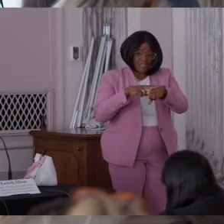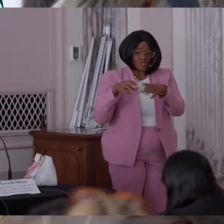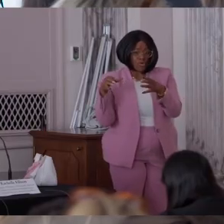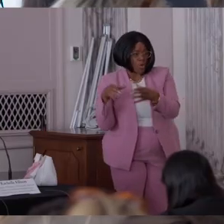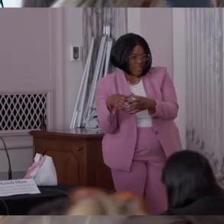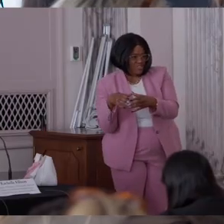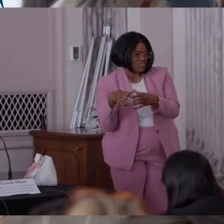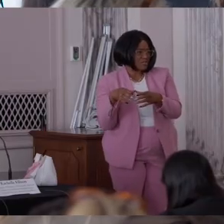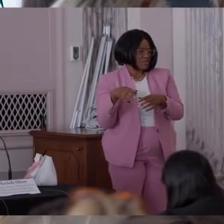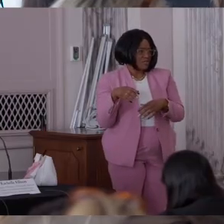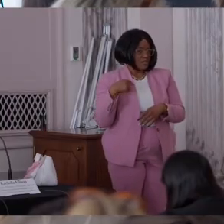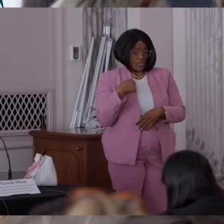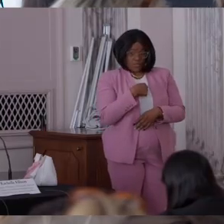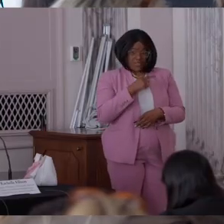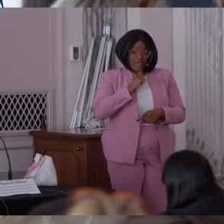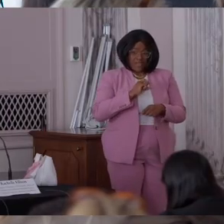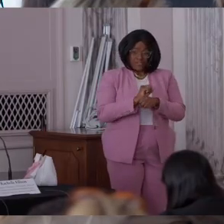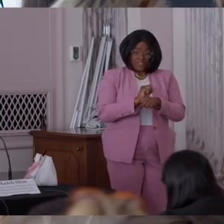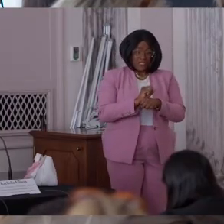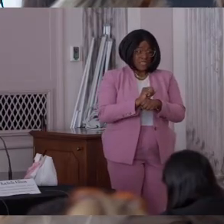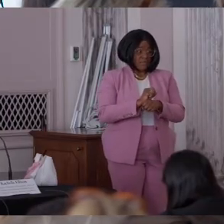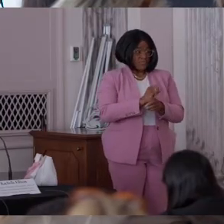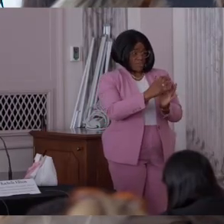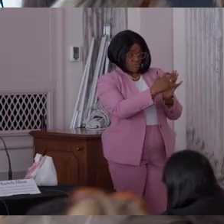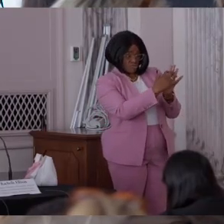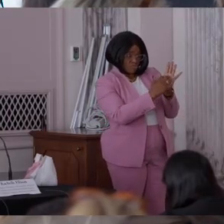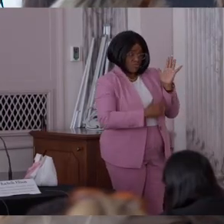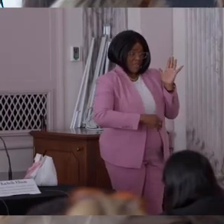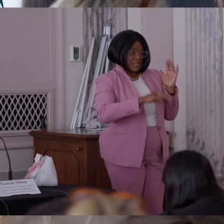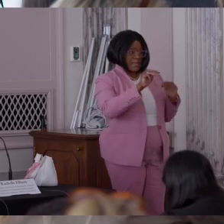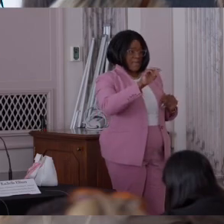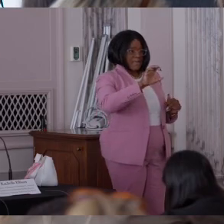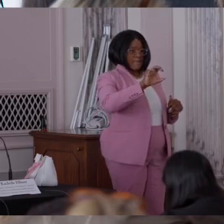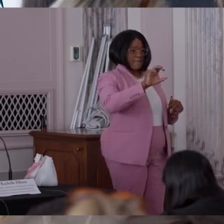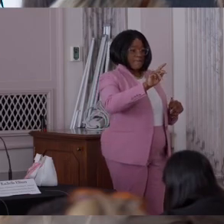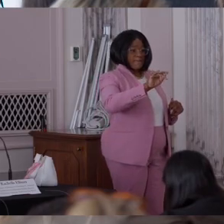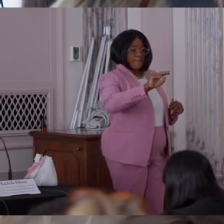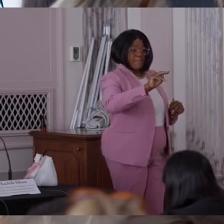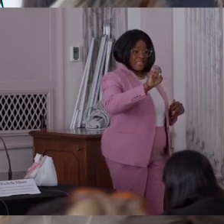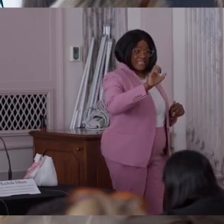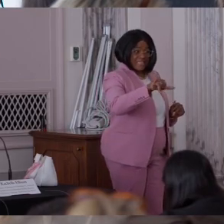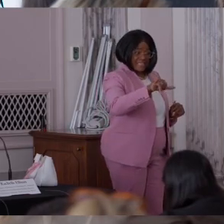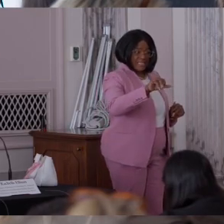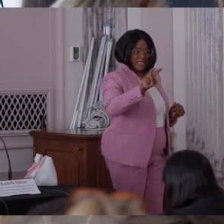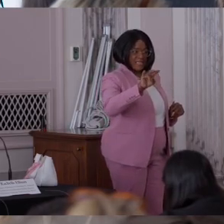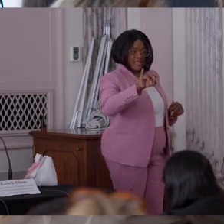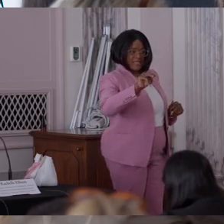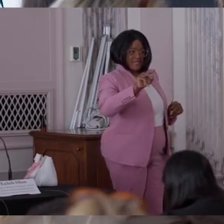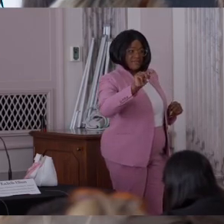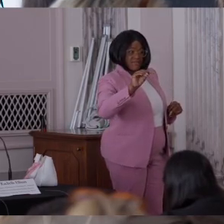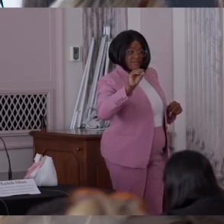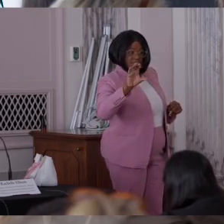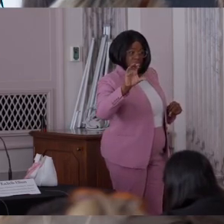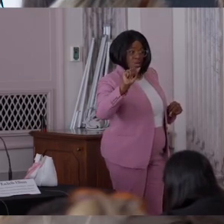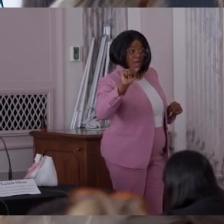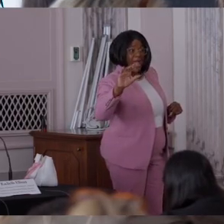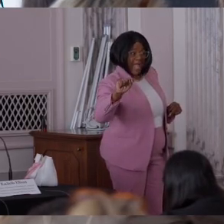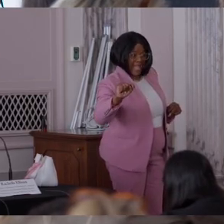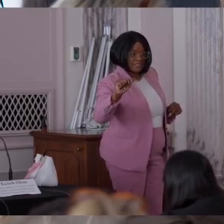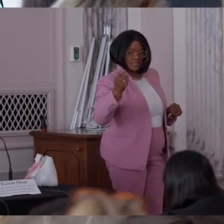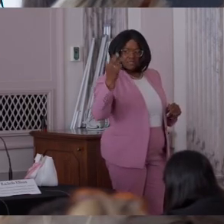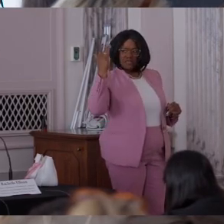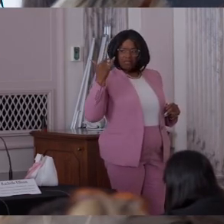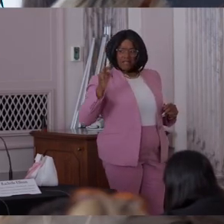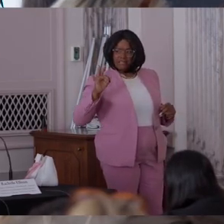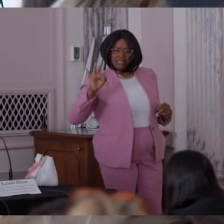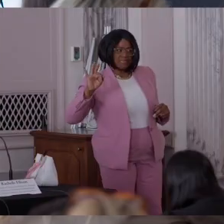Coalition actually drafted the McKinney-Vento Act. That was back in 1987. That is still